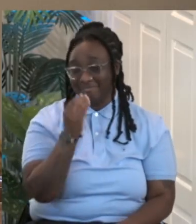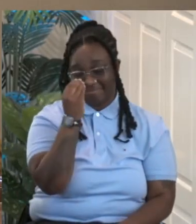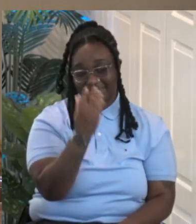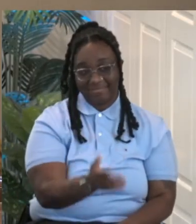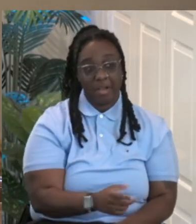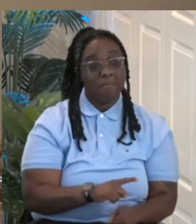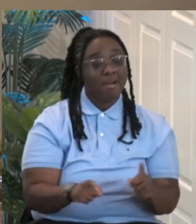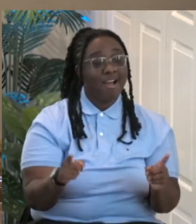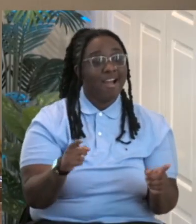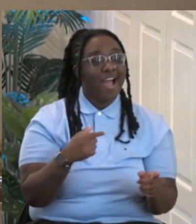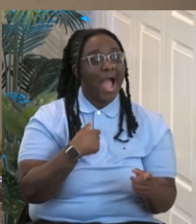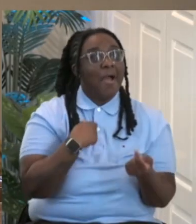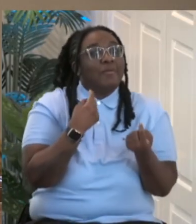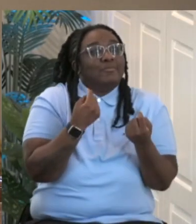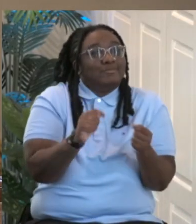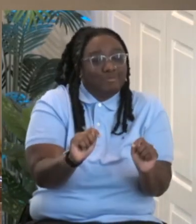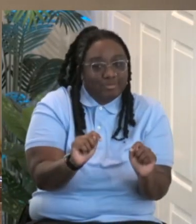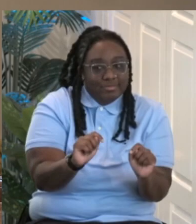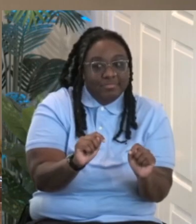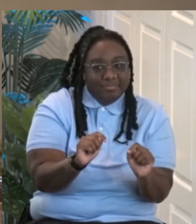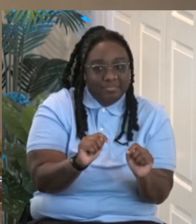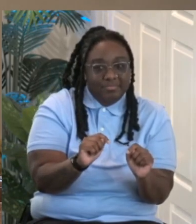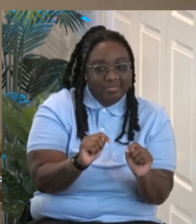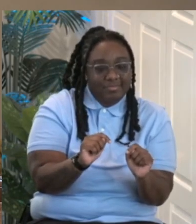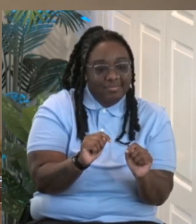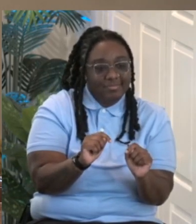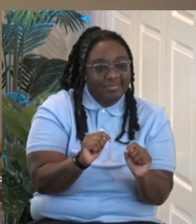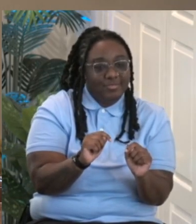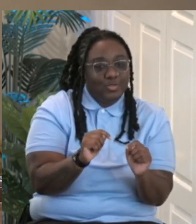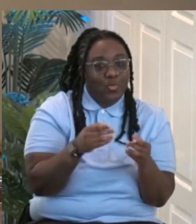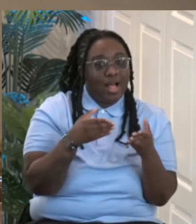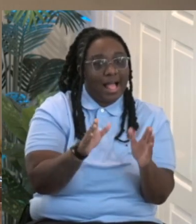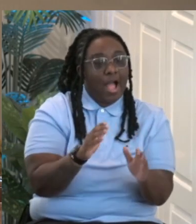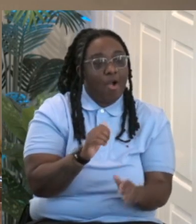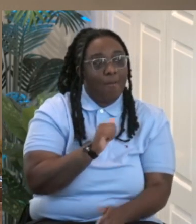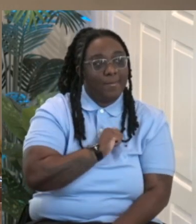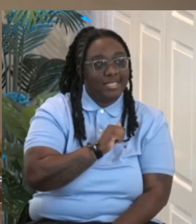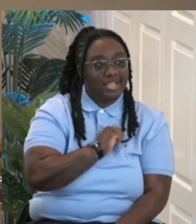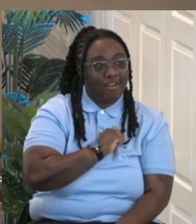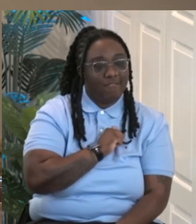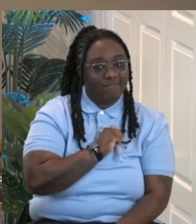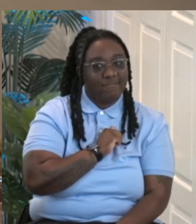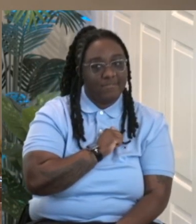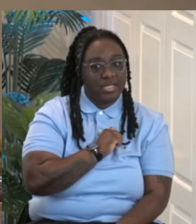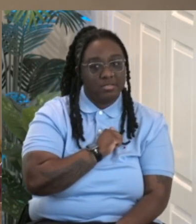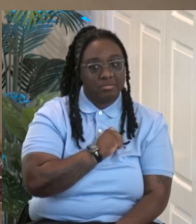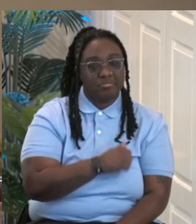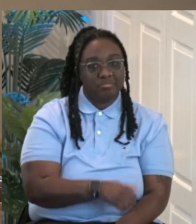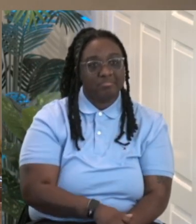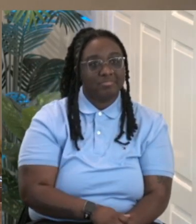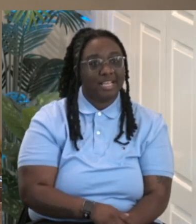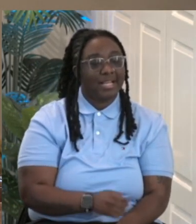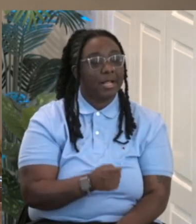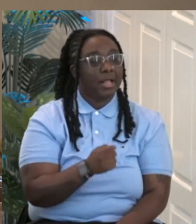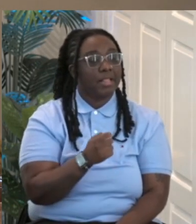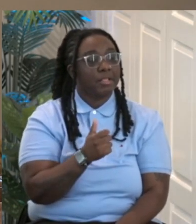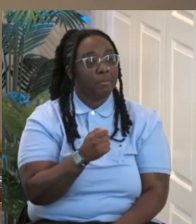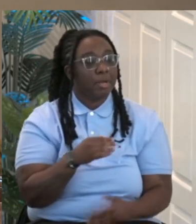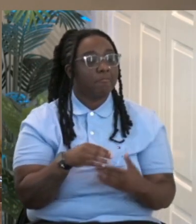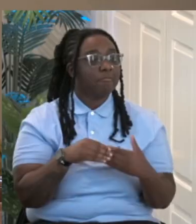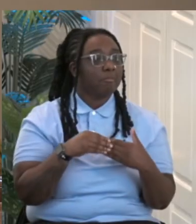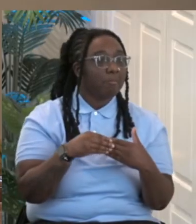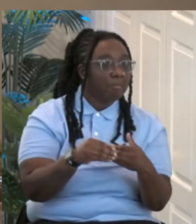So I'm trying to allow myself a little bit of levity, because